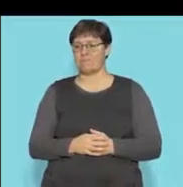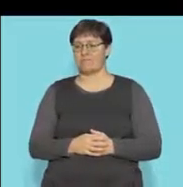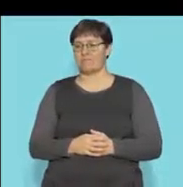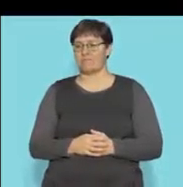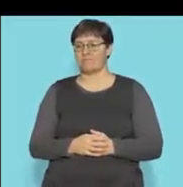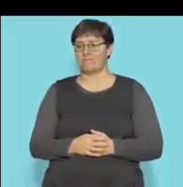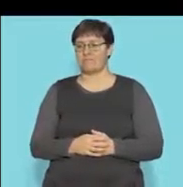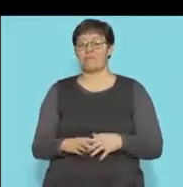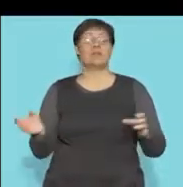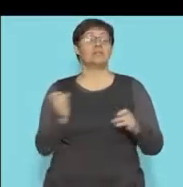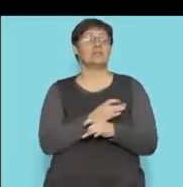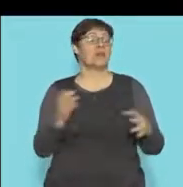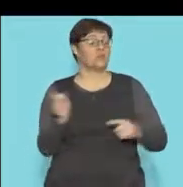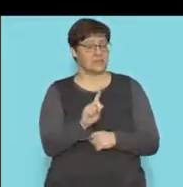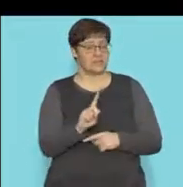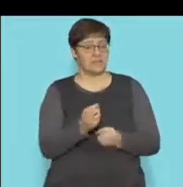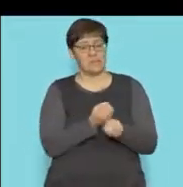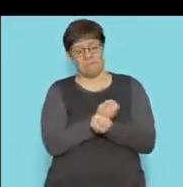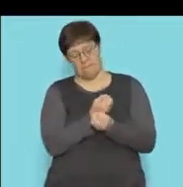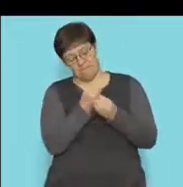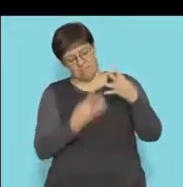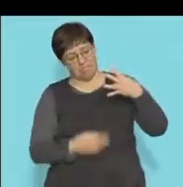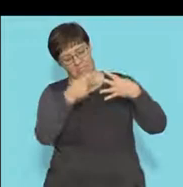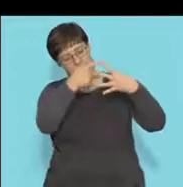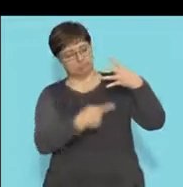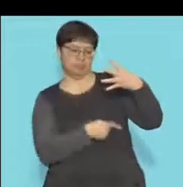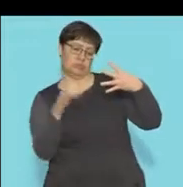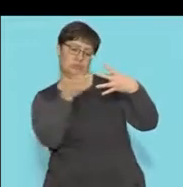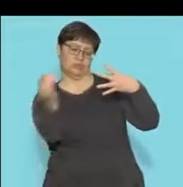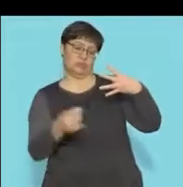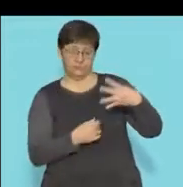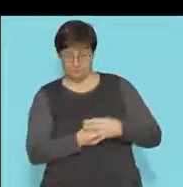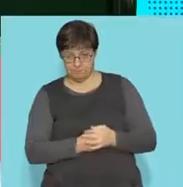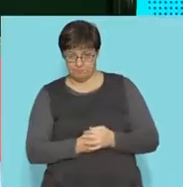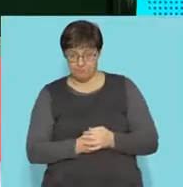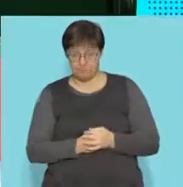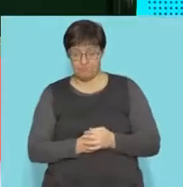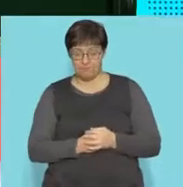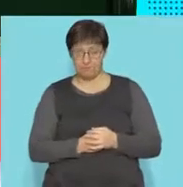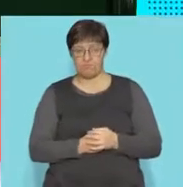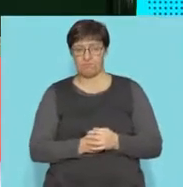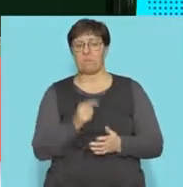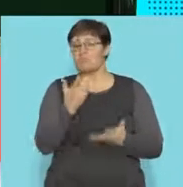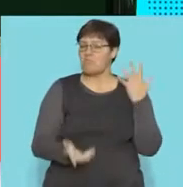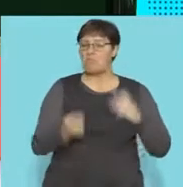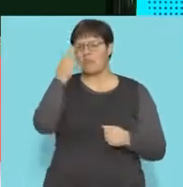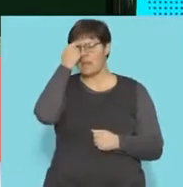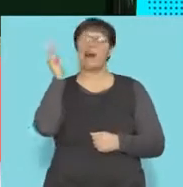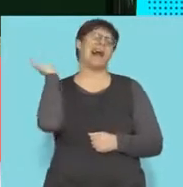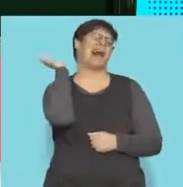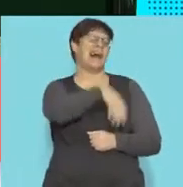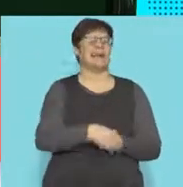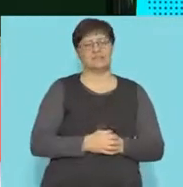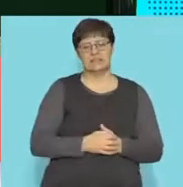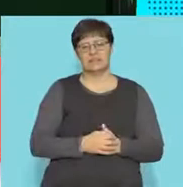Now, we're going to start off with multiple choice questions. And you may think that